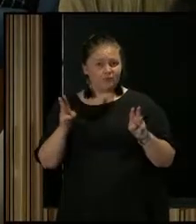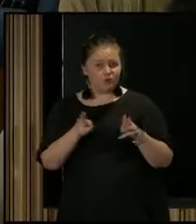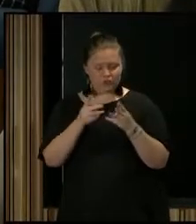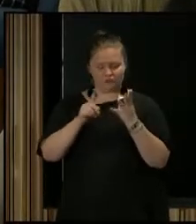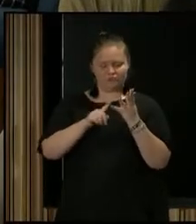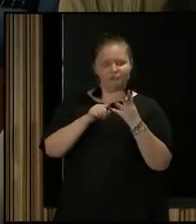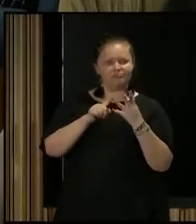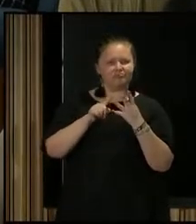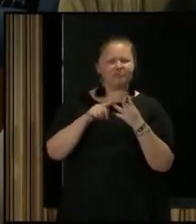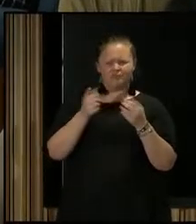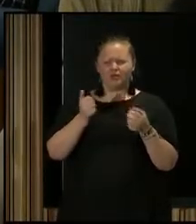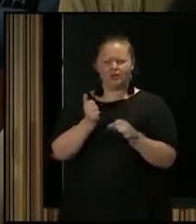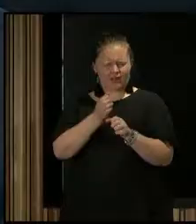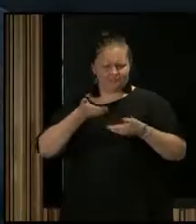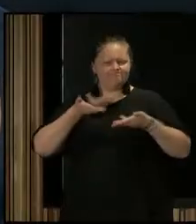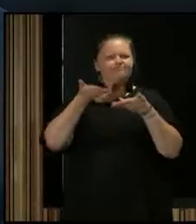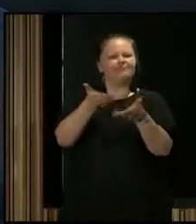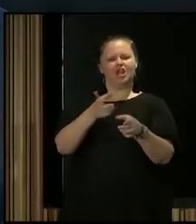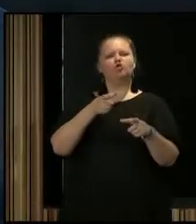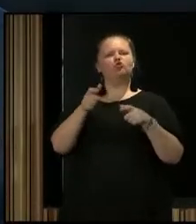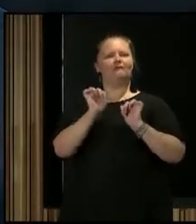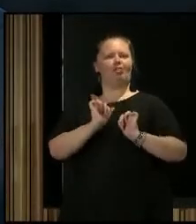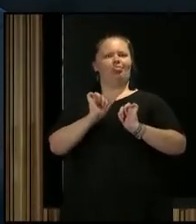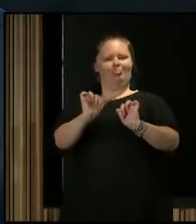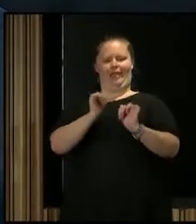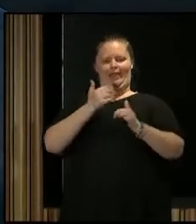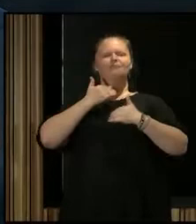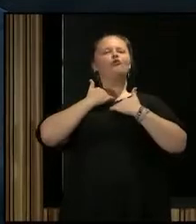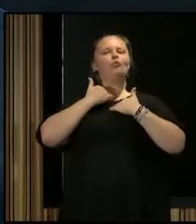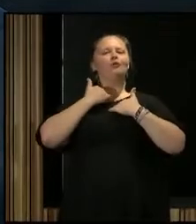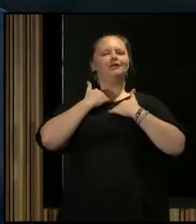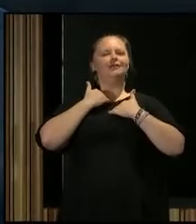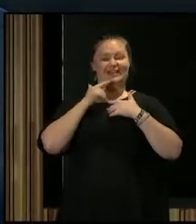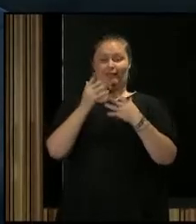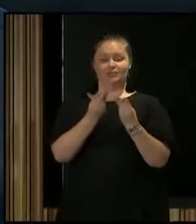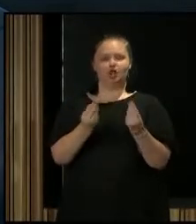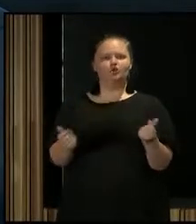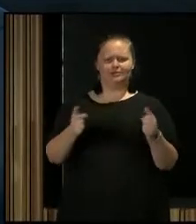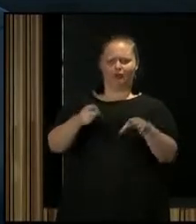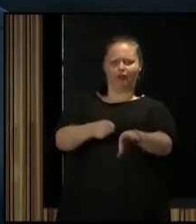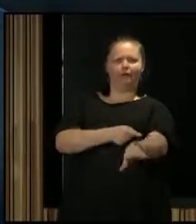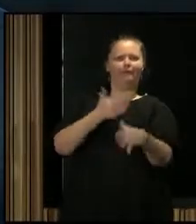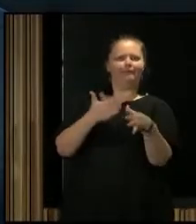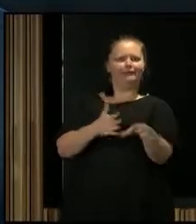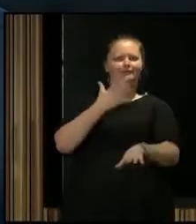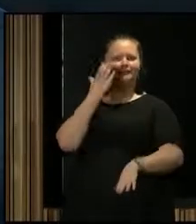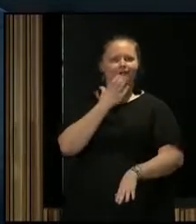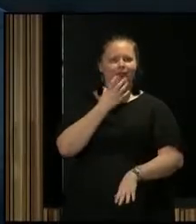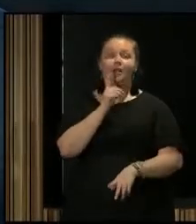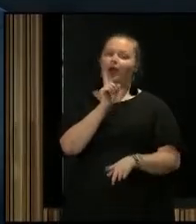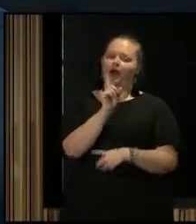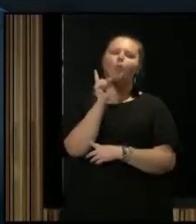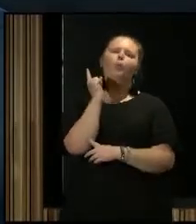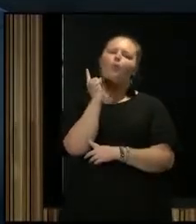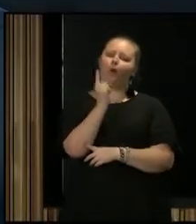their instrument that lives in their body. And pub choir was the solution. But that was a long answer, sorry. there was one thing,